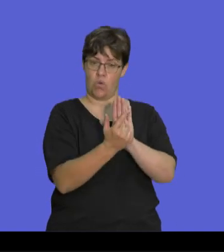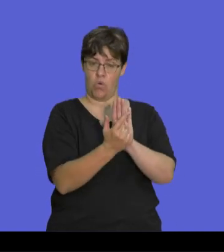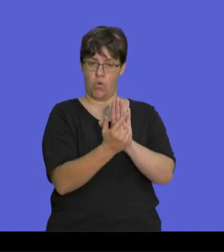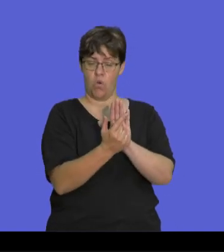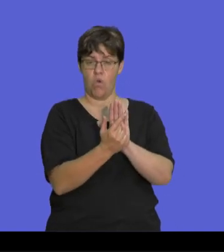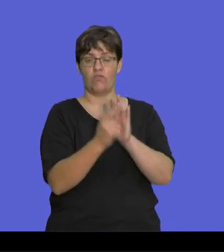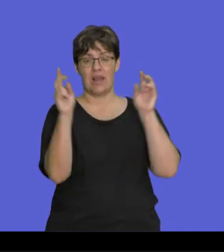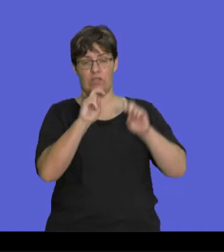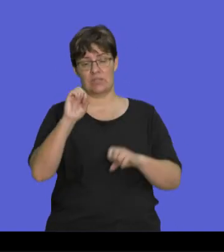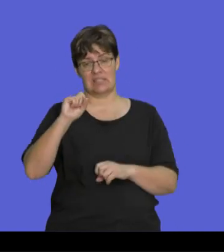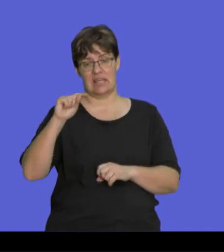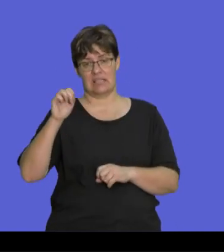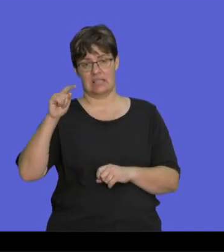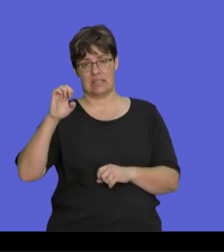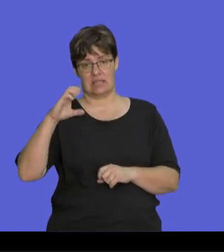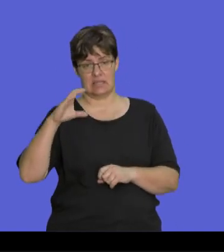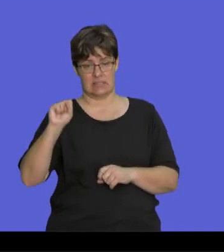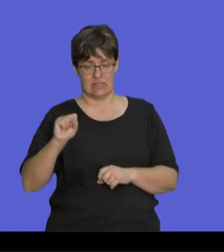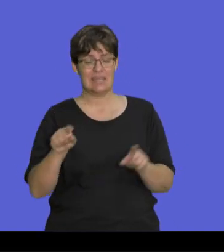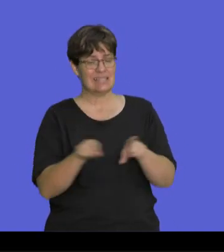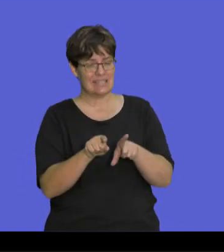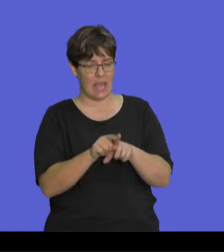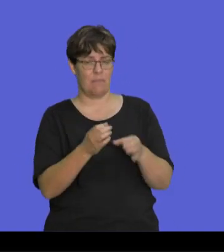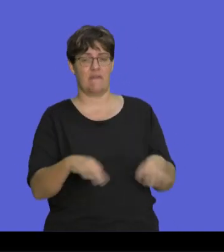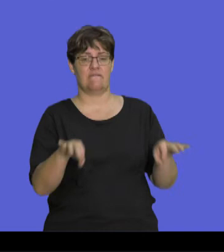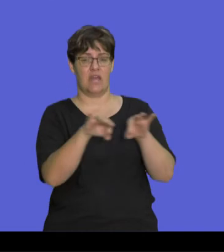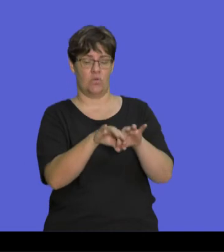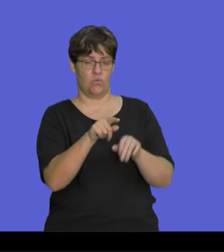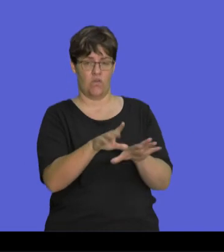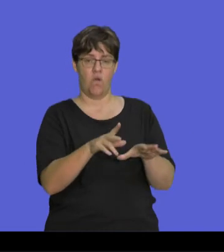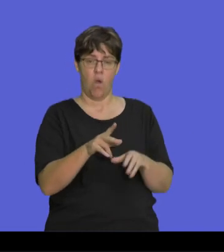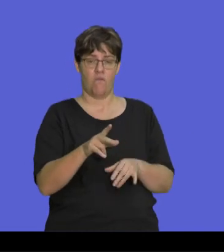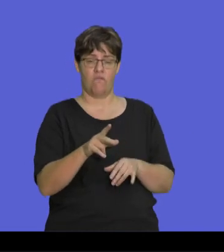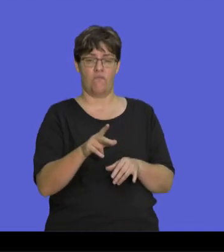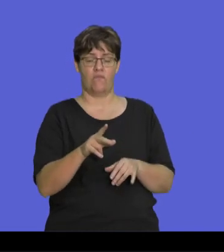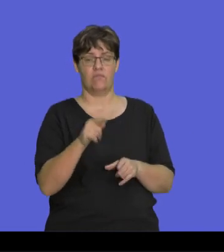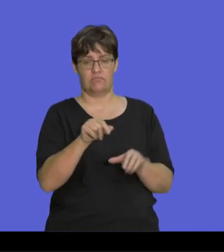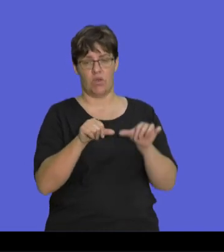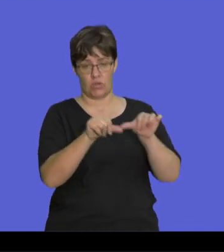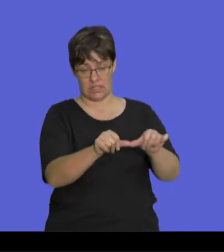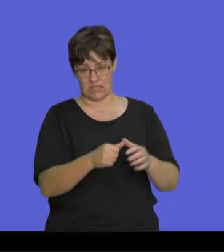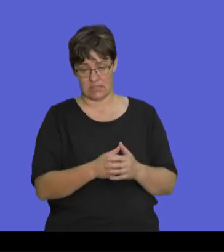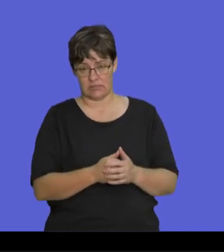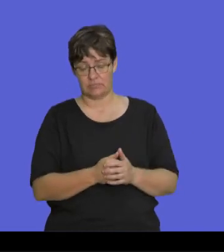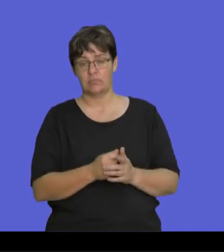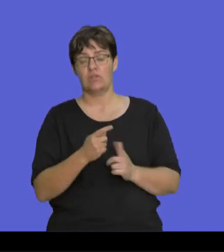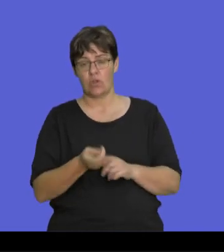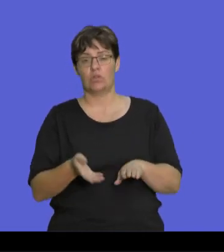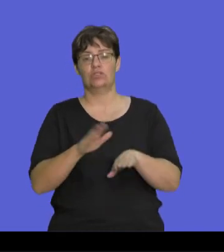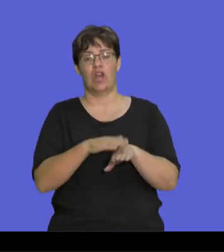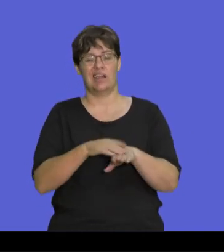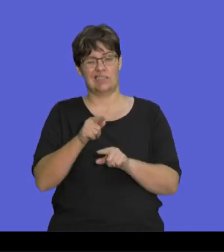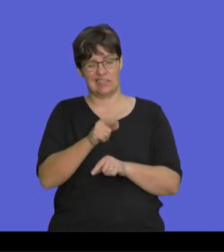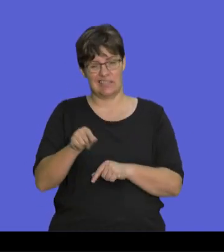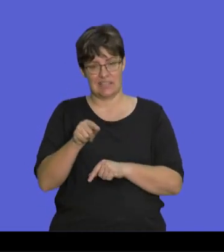electrostatics. So we still use the very same value of K as in the Coulomb's constant. We multiply that by the magnitude of the charge, which